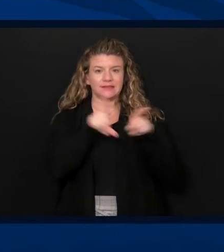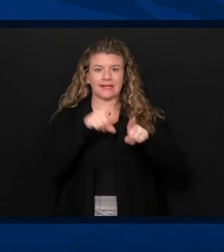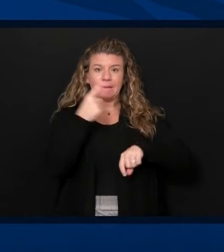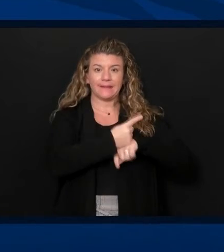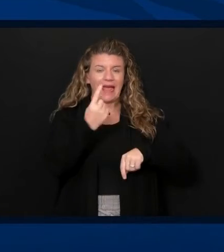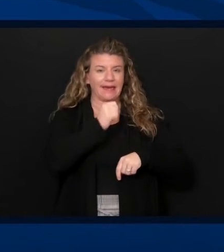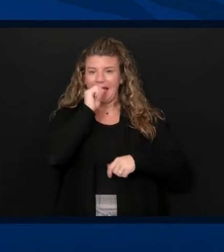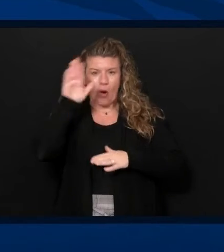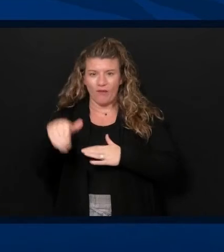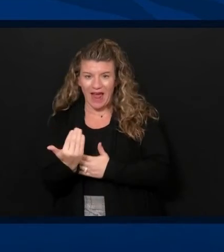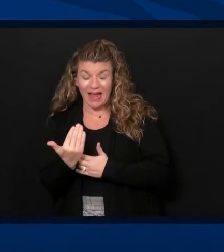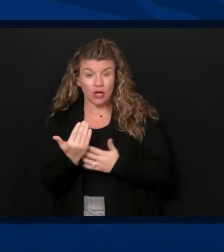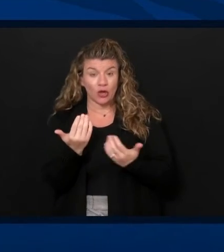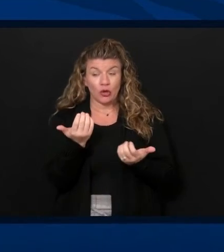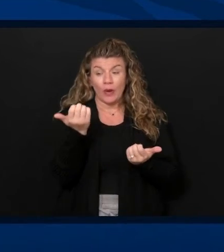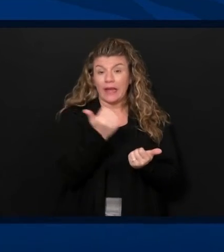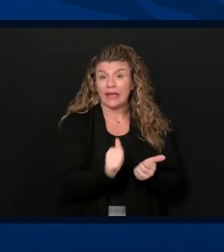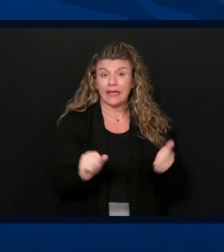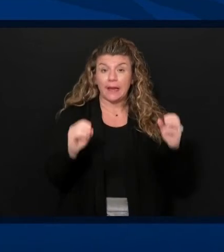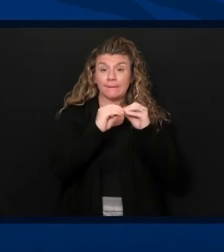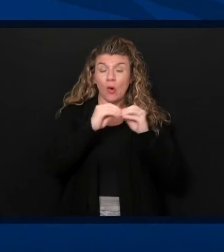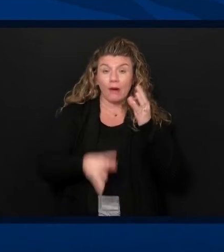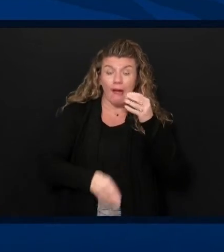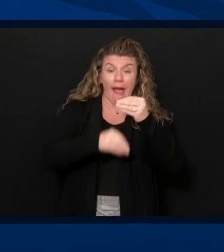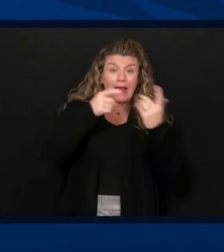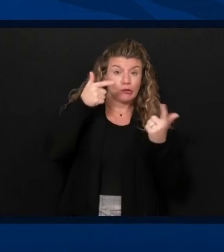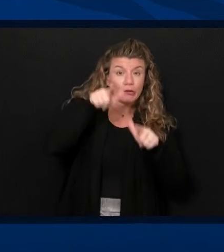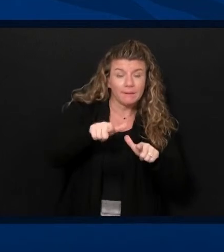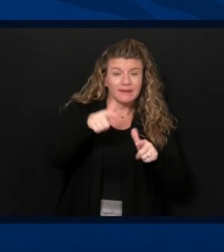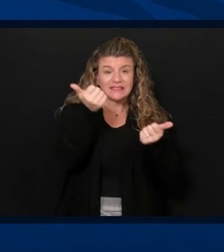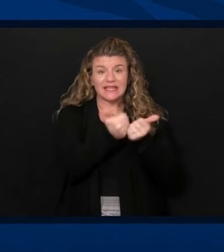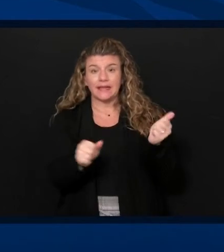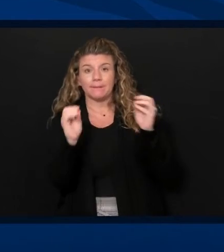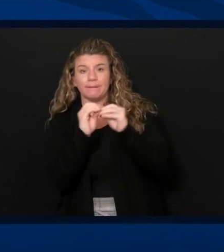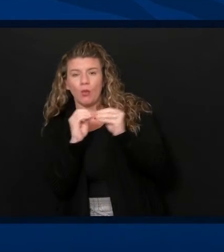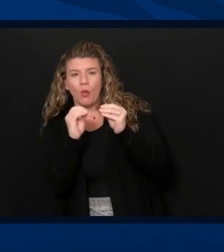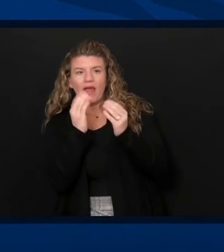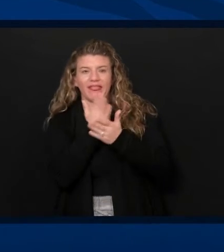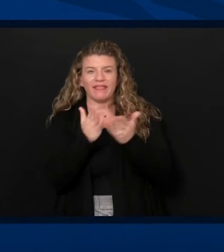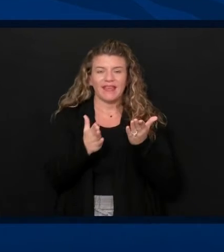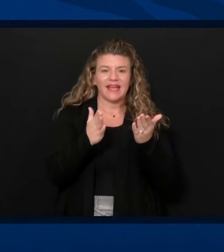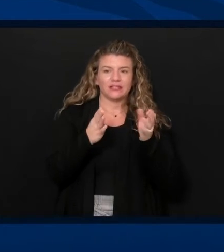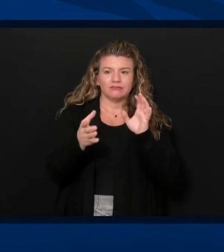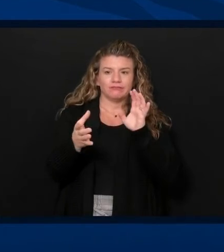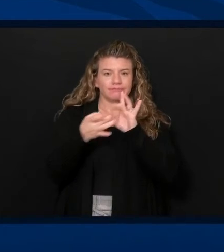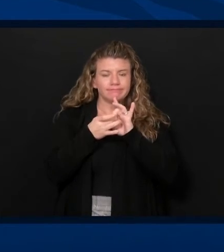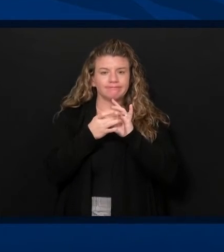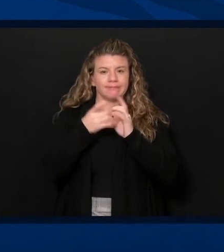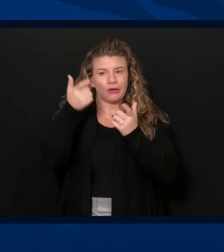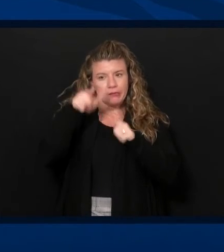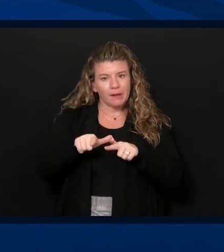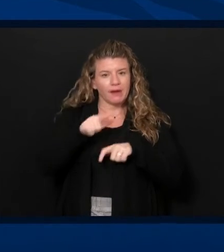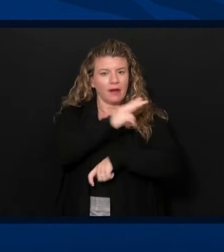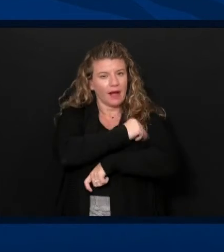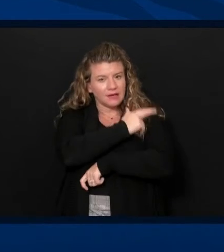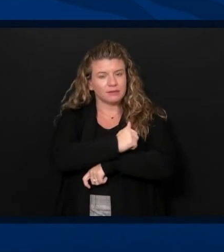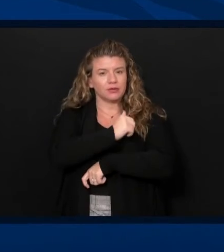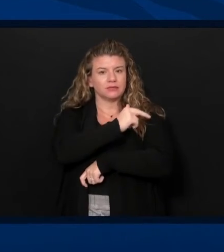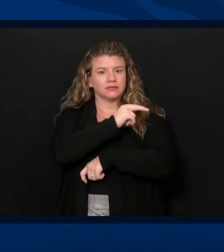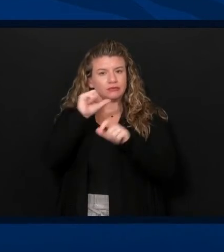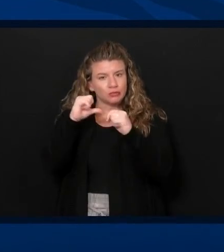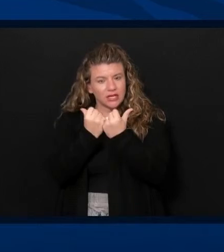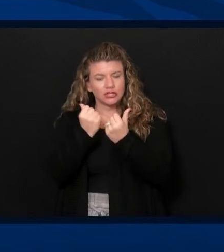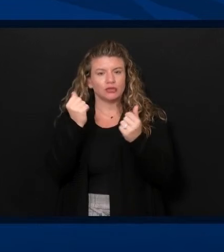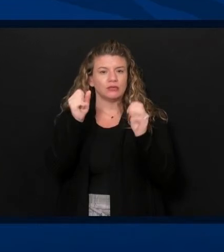other agreements or any other things that were agreed to between the state and the hospitals and the hospital